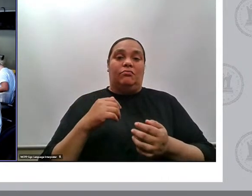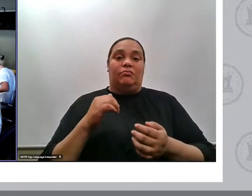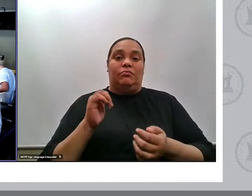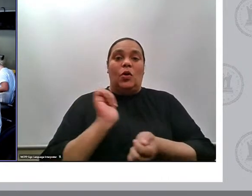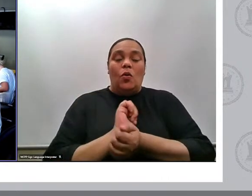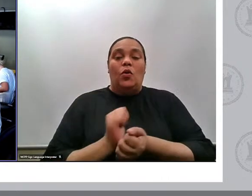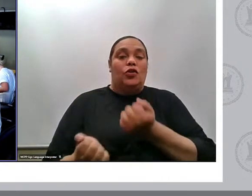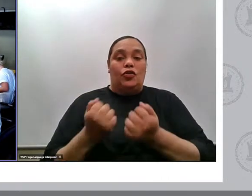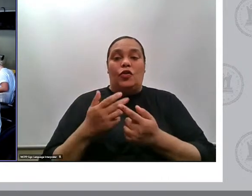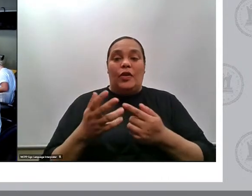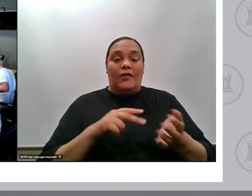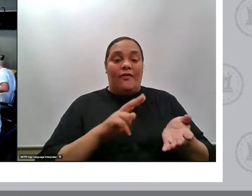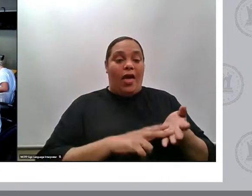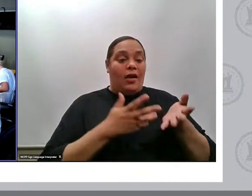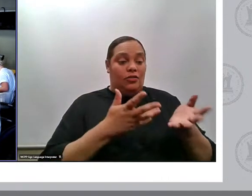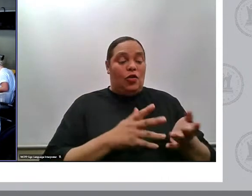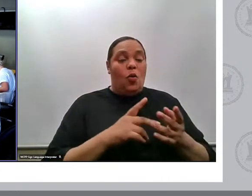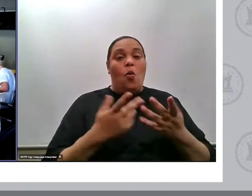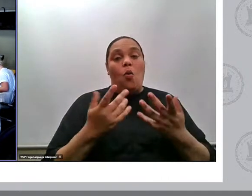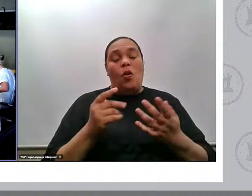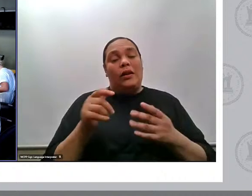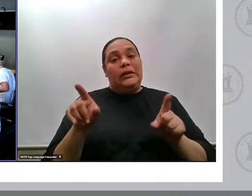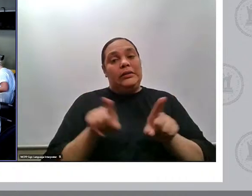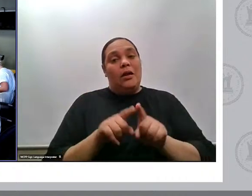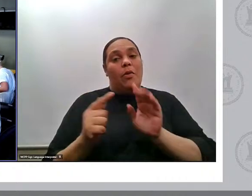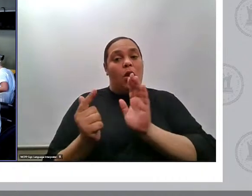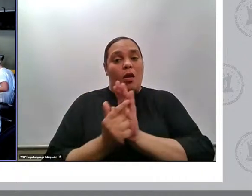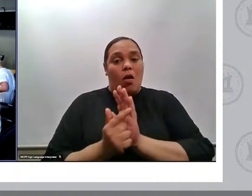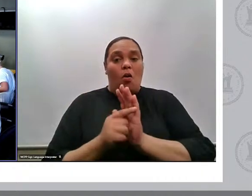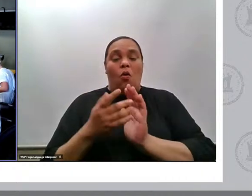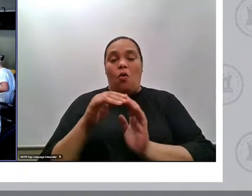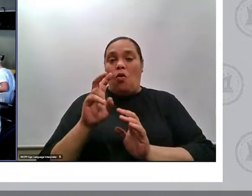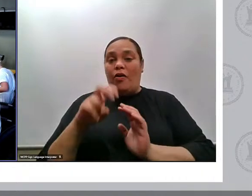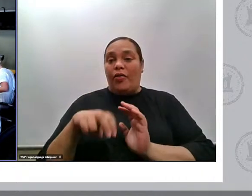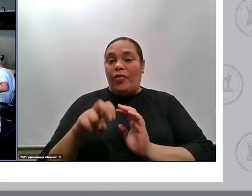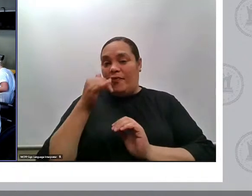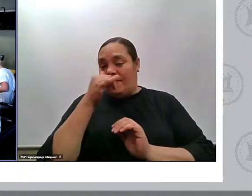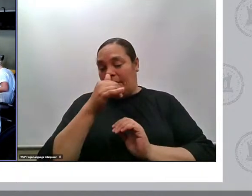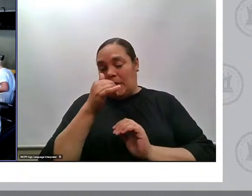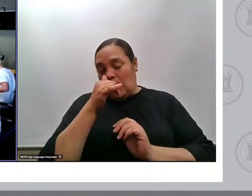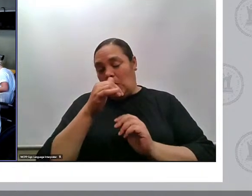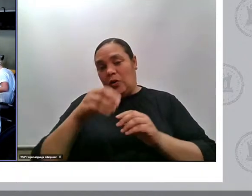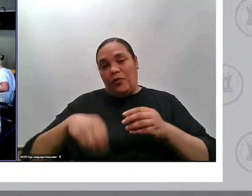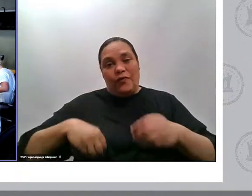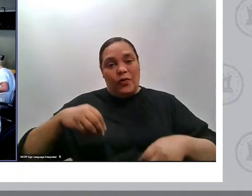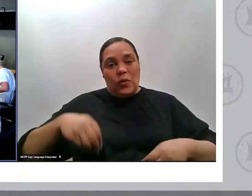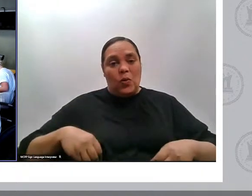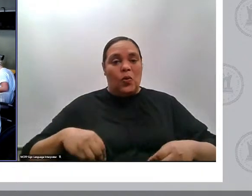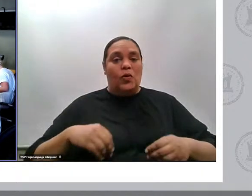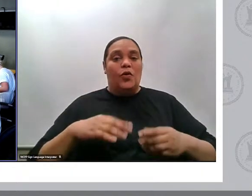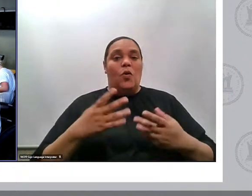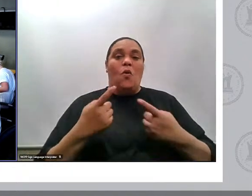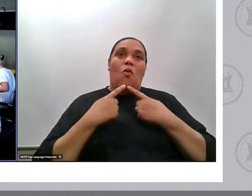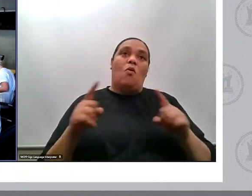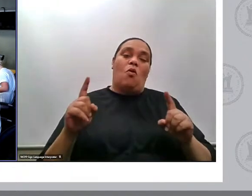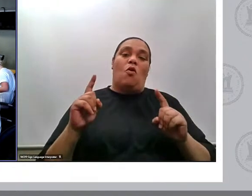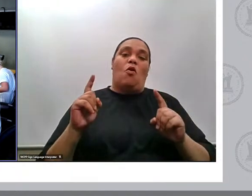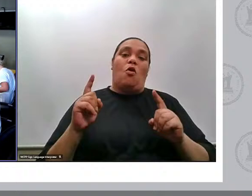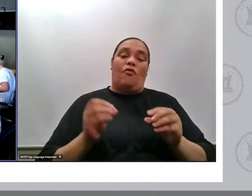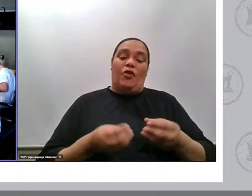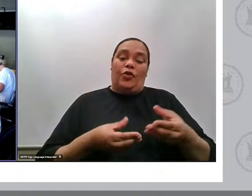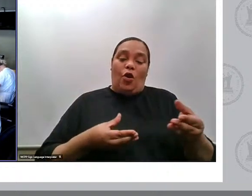Act or any similar law, convicted of theft, forgery, fraud, the uttering of a forged